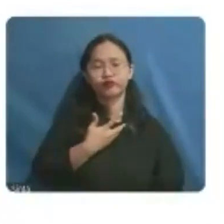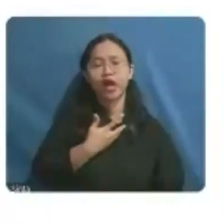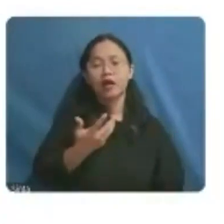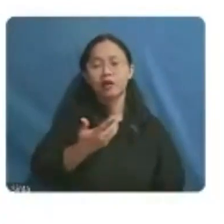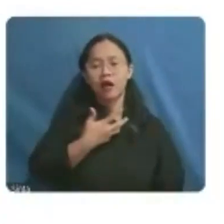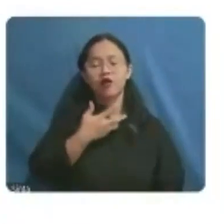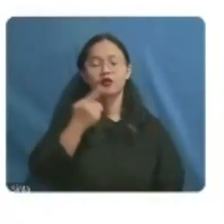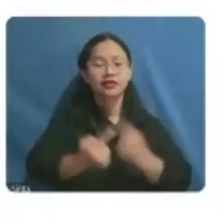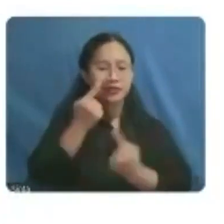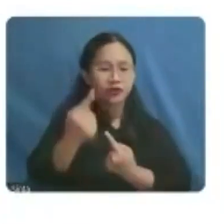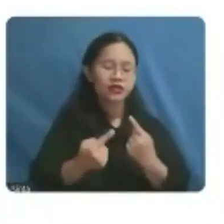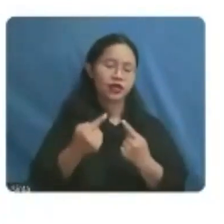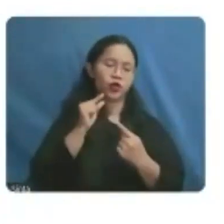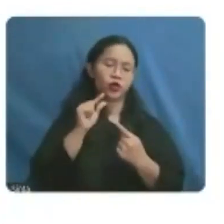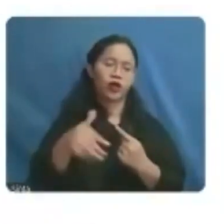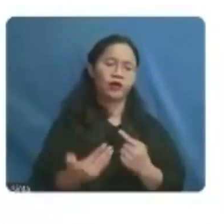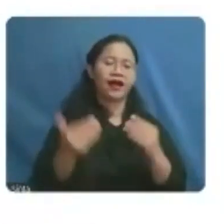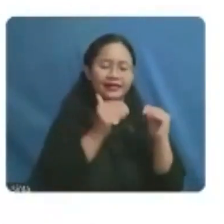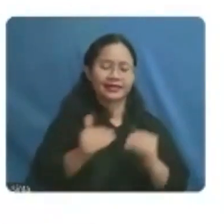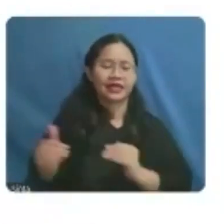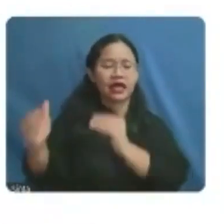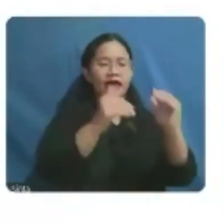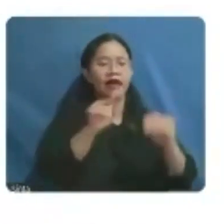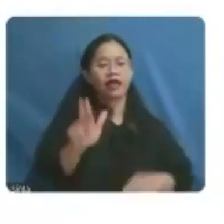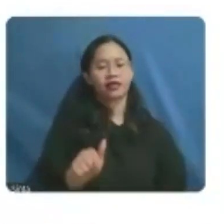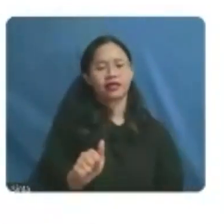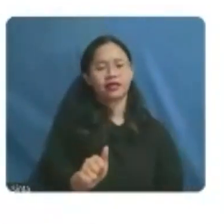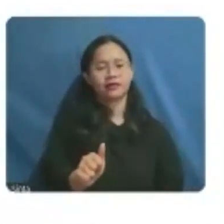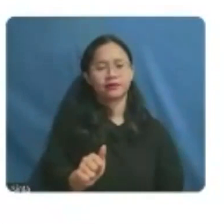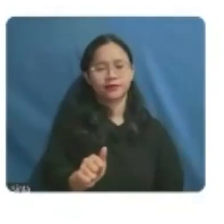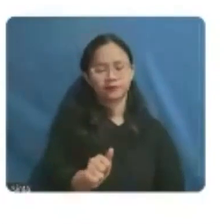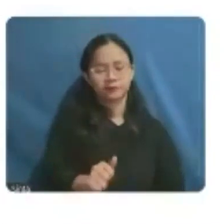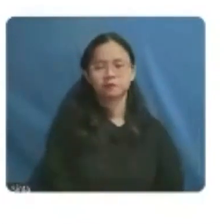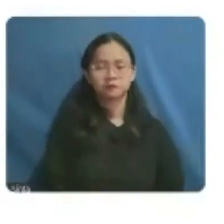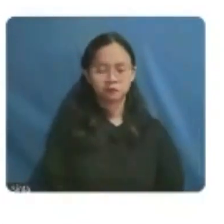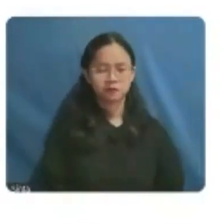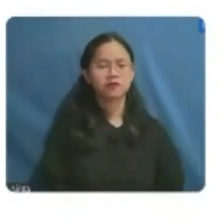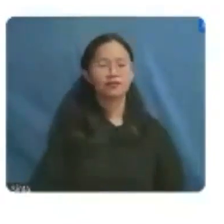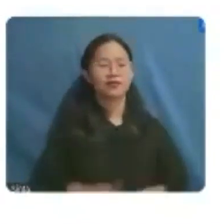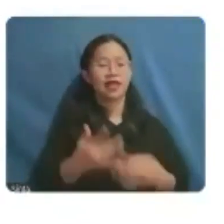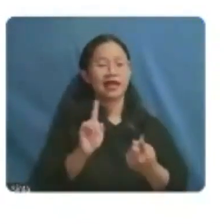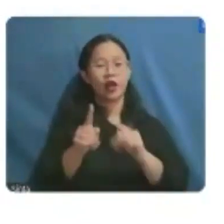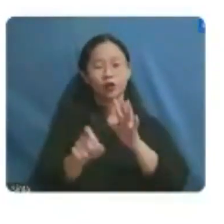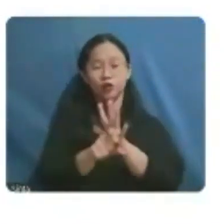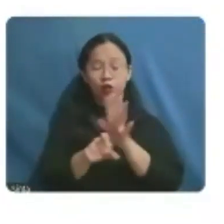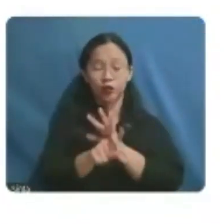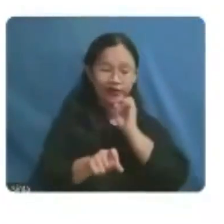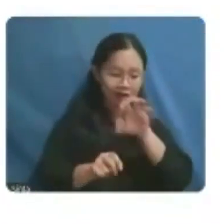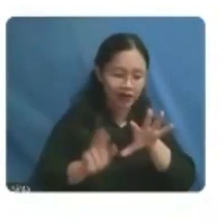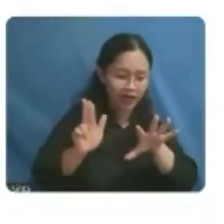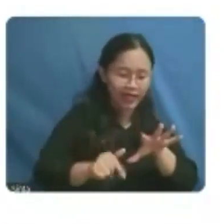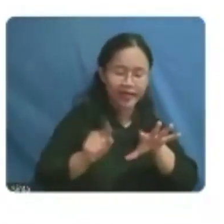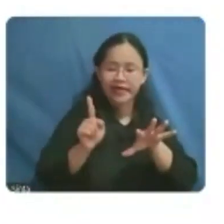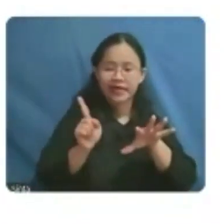have the biggest impact in the long term, whether you're thinking about transitioning to lower